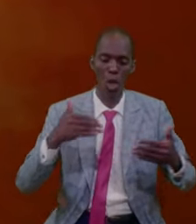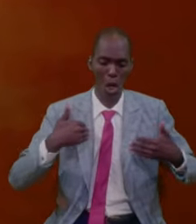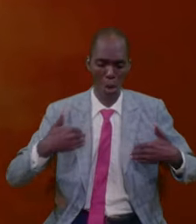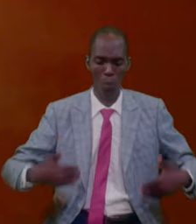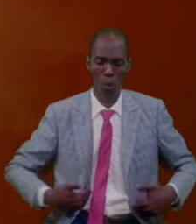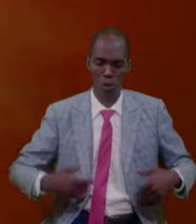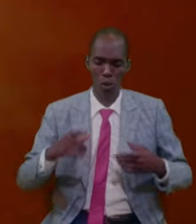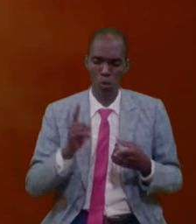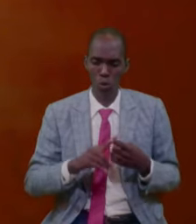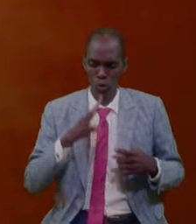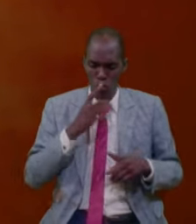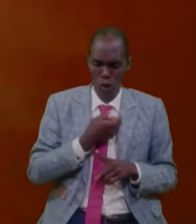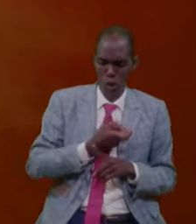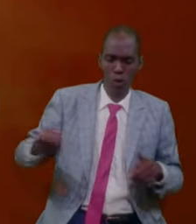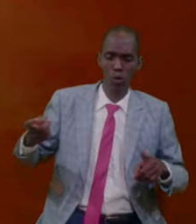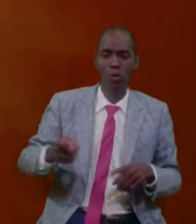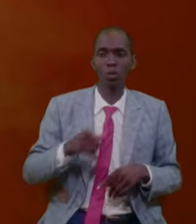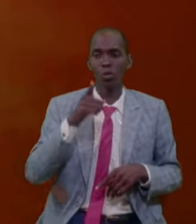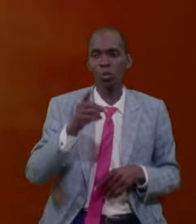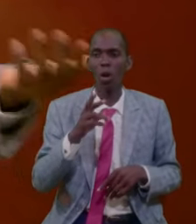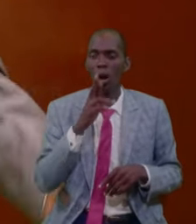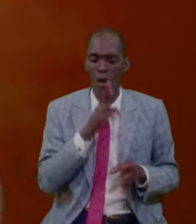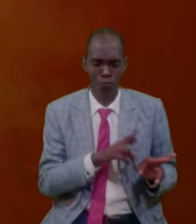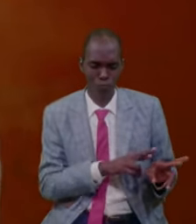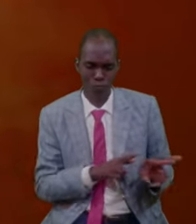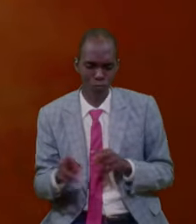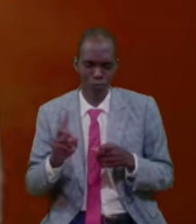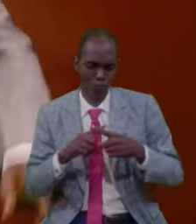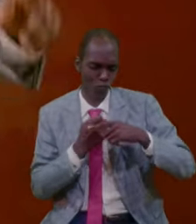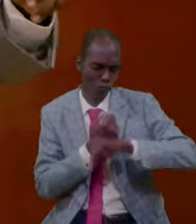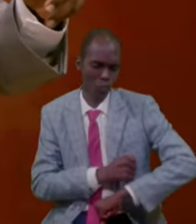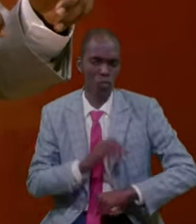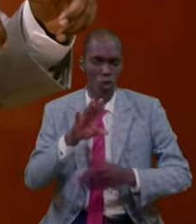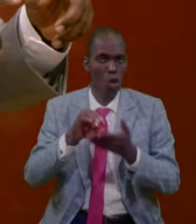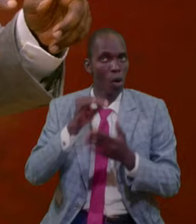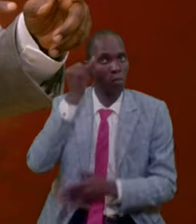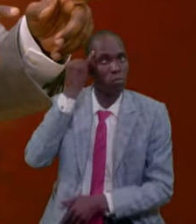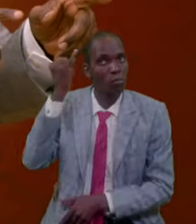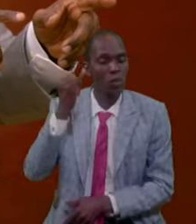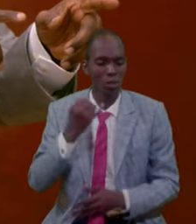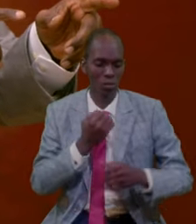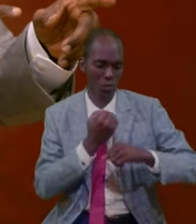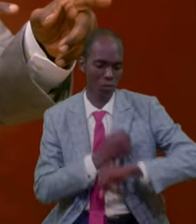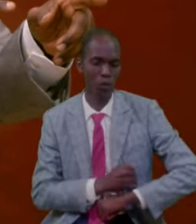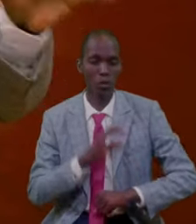to defend your ideology, you are ready to defend your religion, you are ready to defend